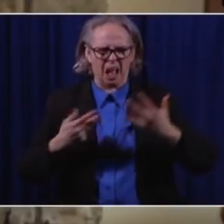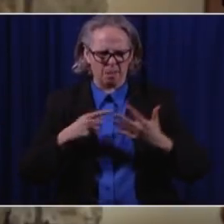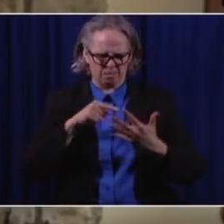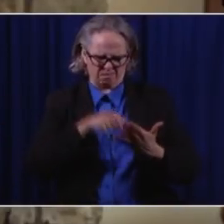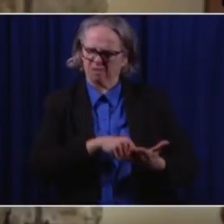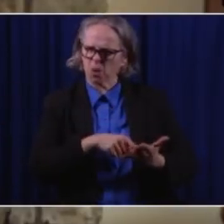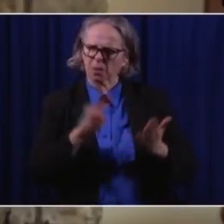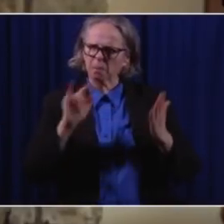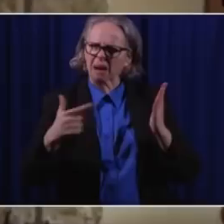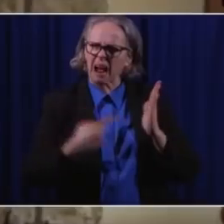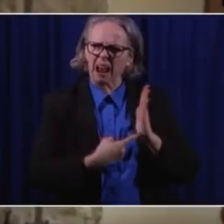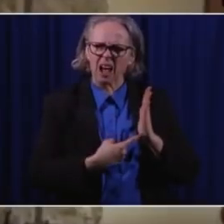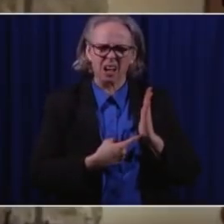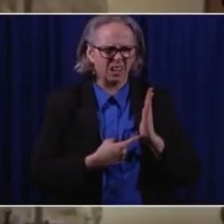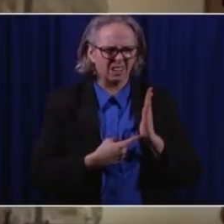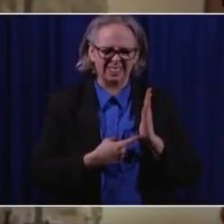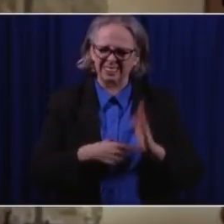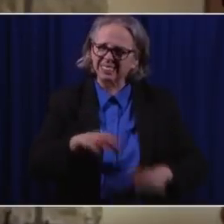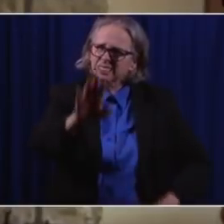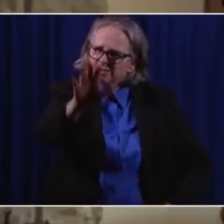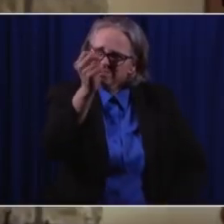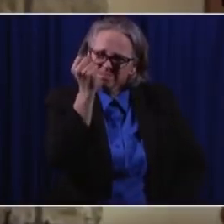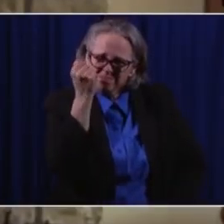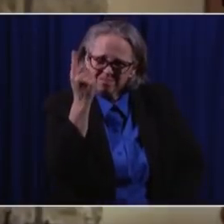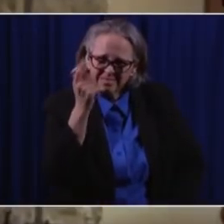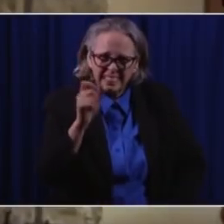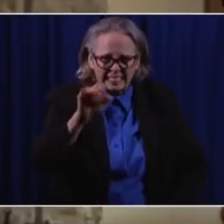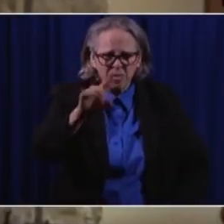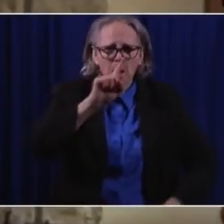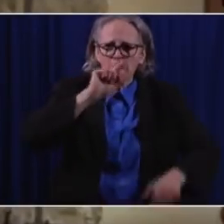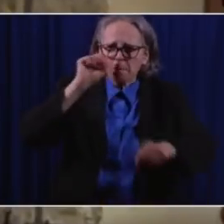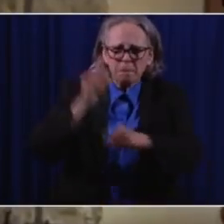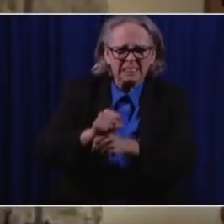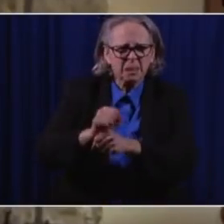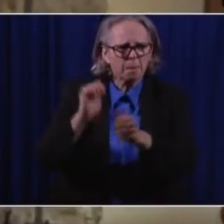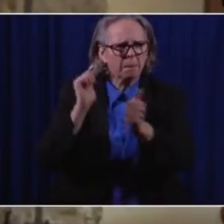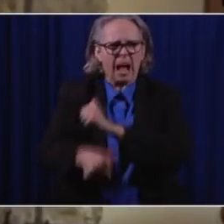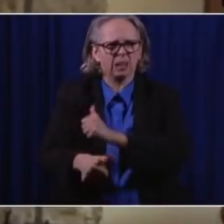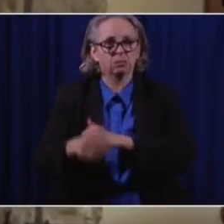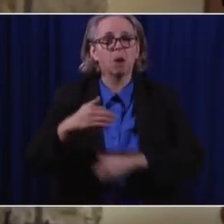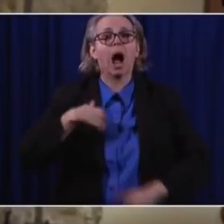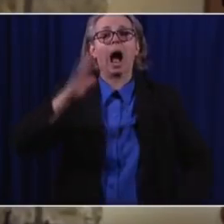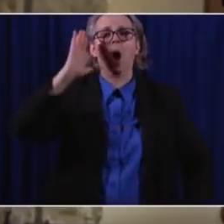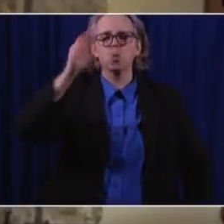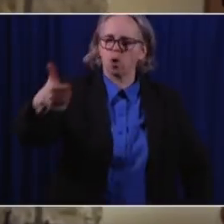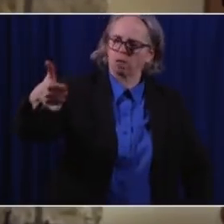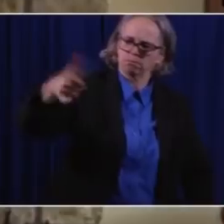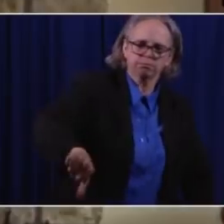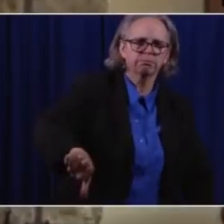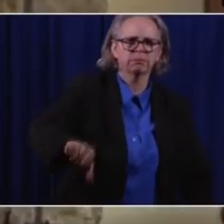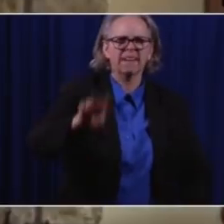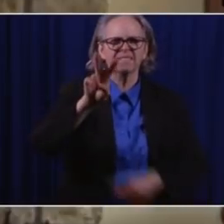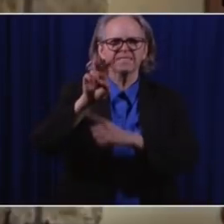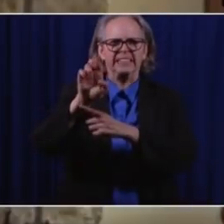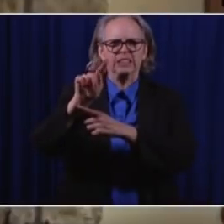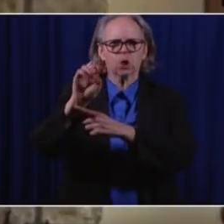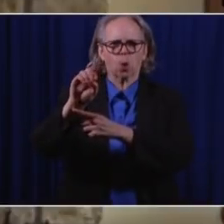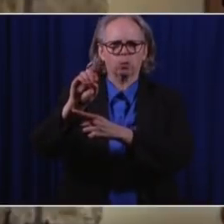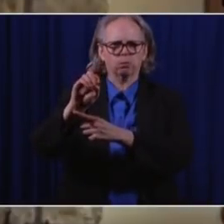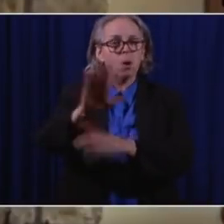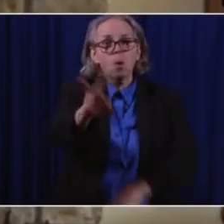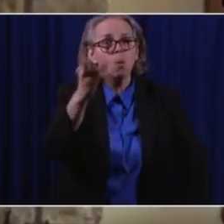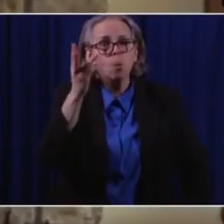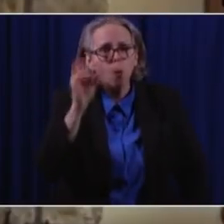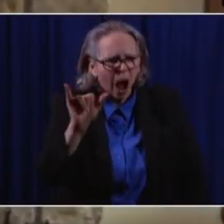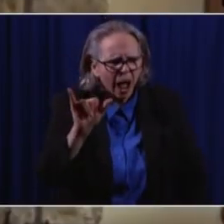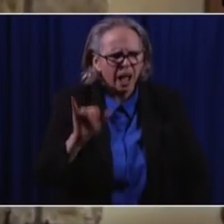by chance it would pass, I would veto the bill because I would have a moral obligation to